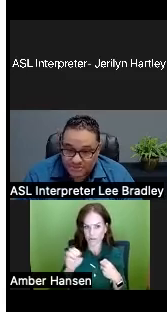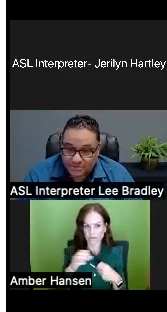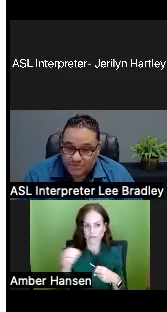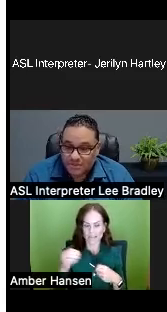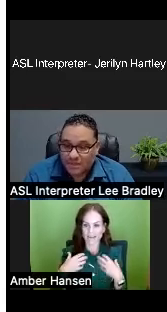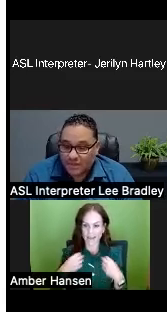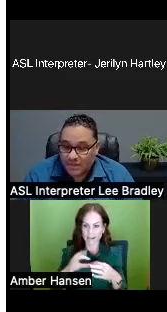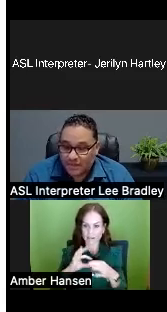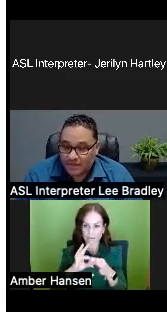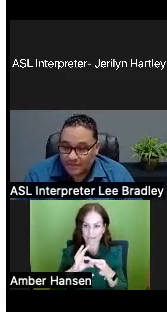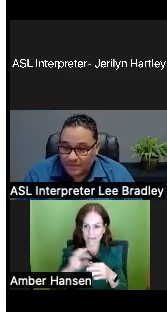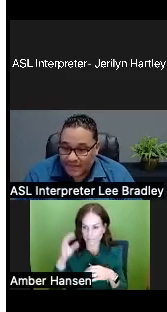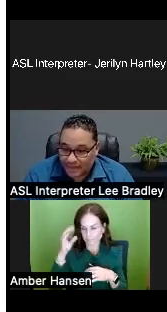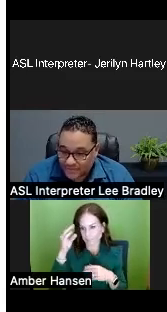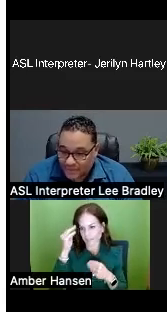those issues,